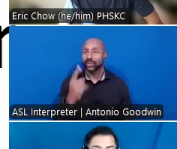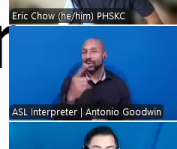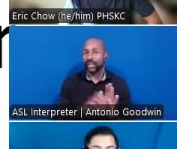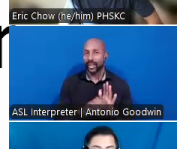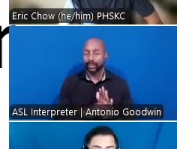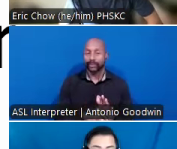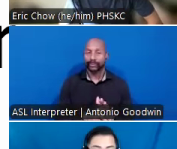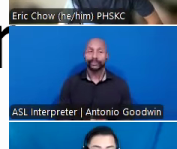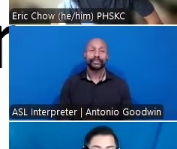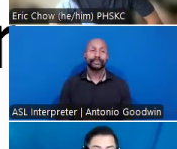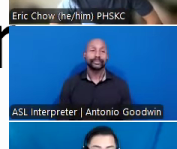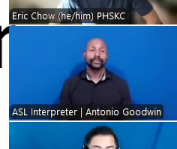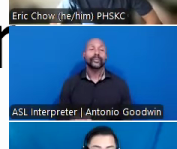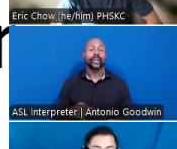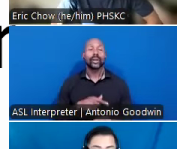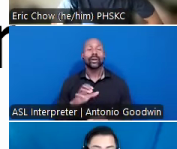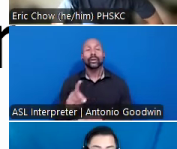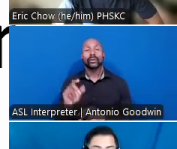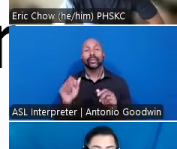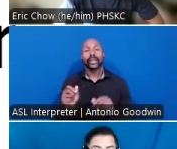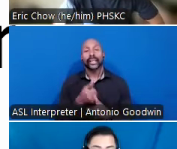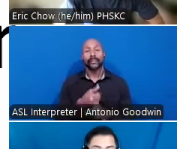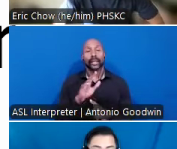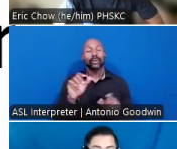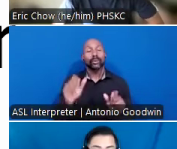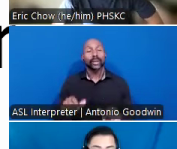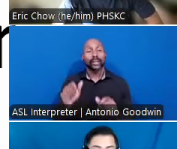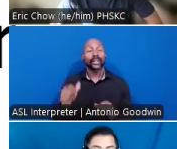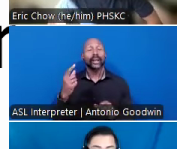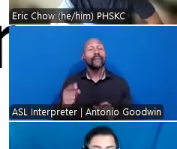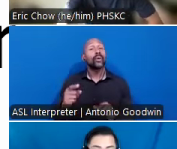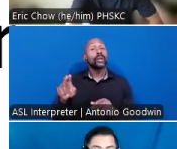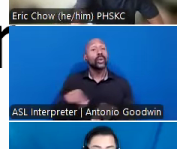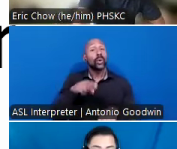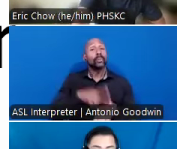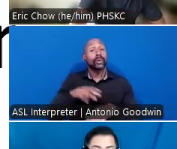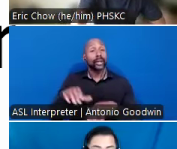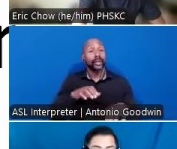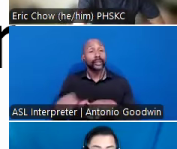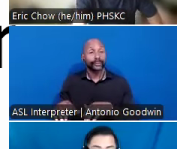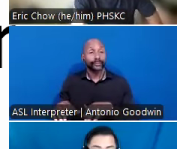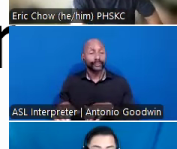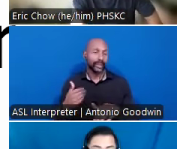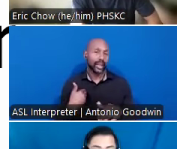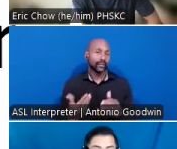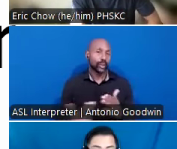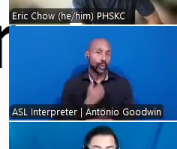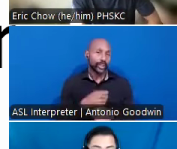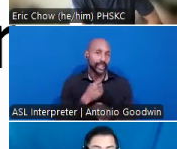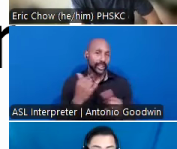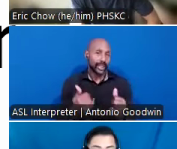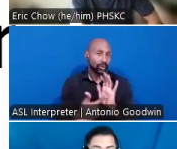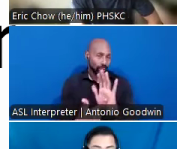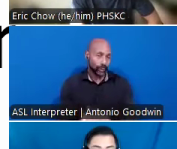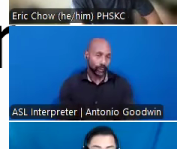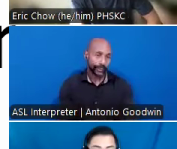Long COVID can impact your ability to do your normal activities. And in fact, some new statistics that I have here that I'd like to share. It